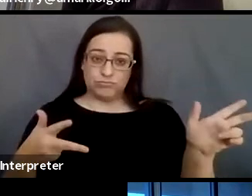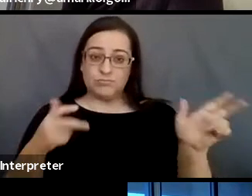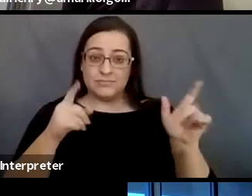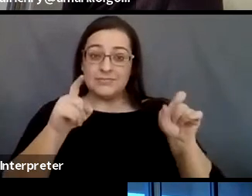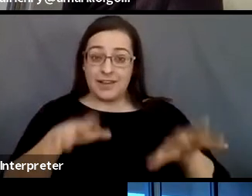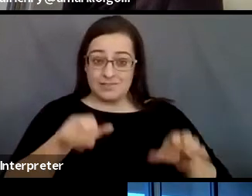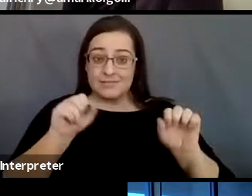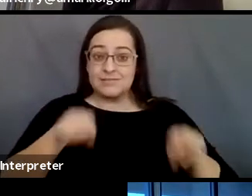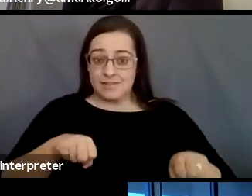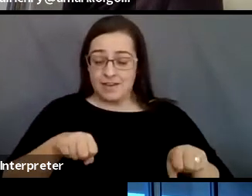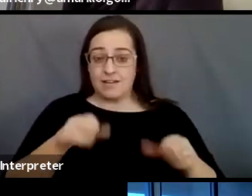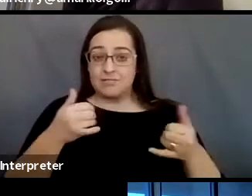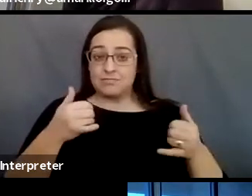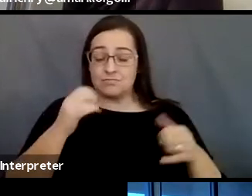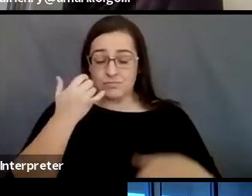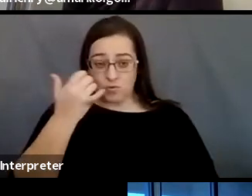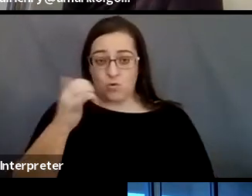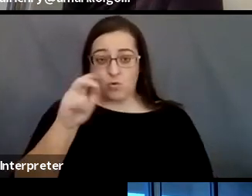and individuals can call